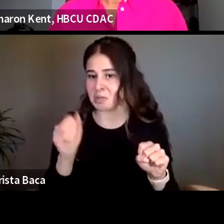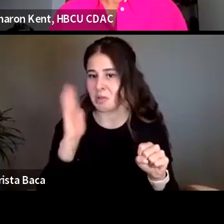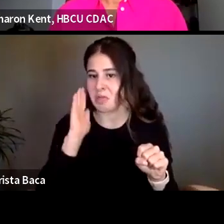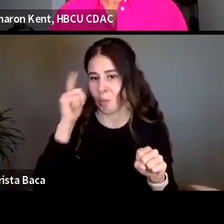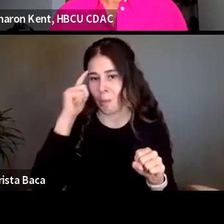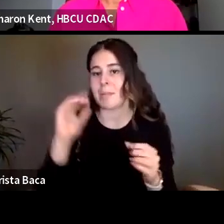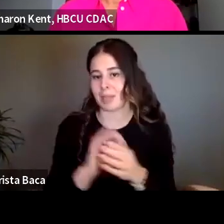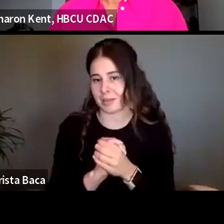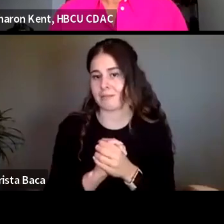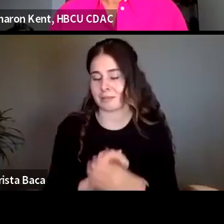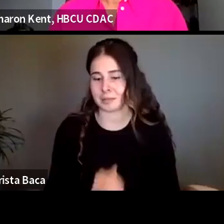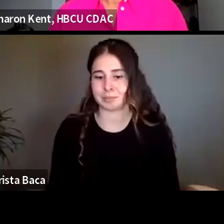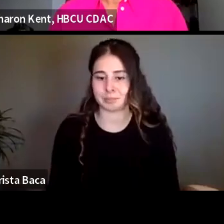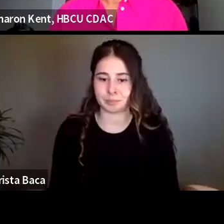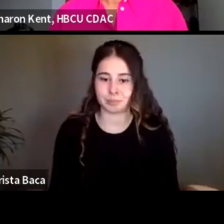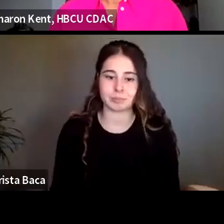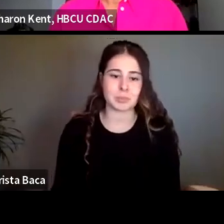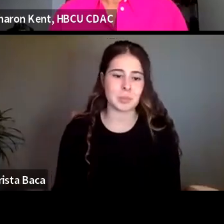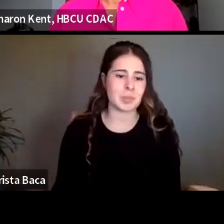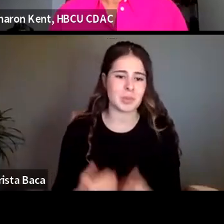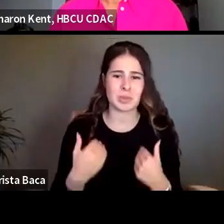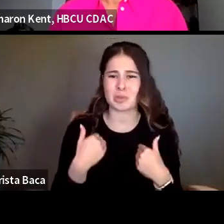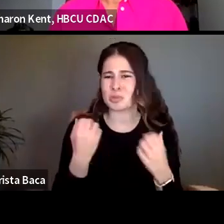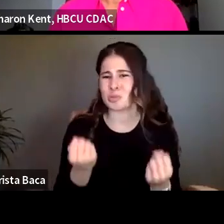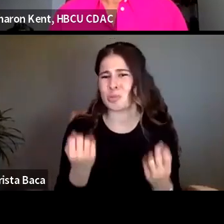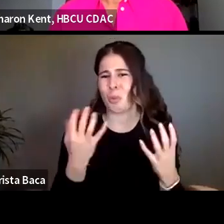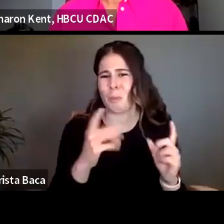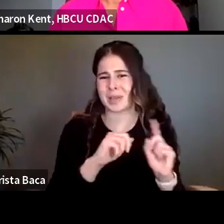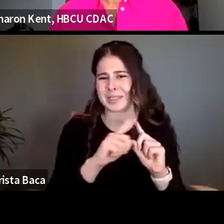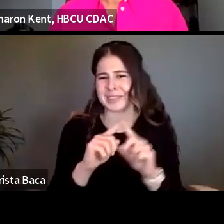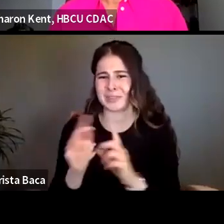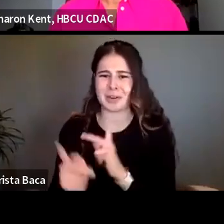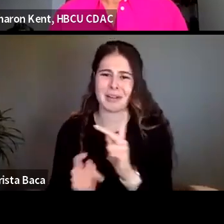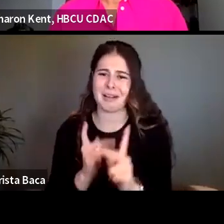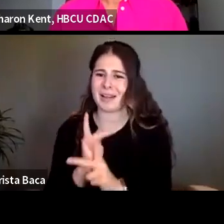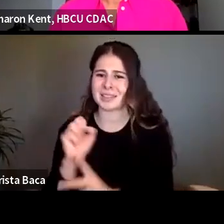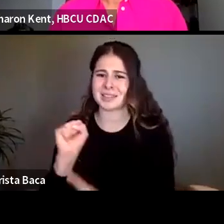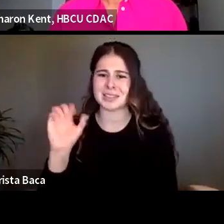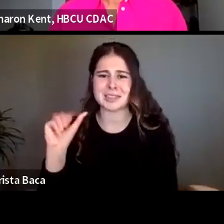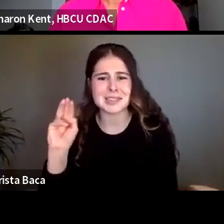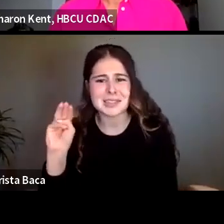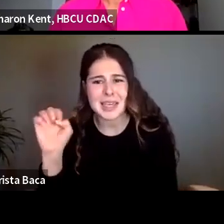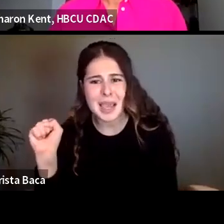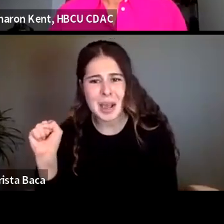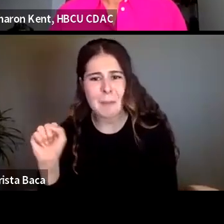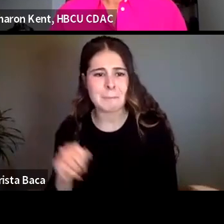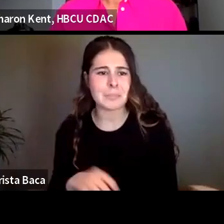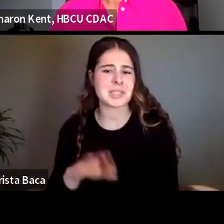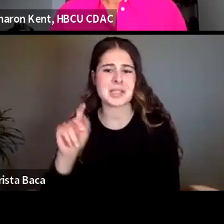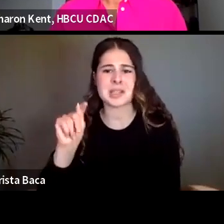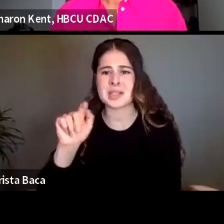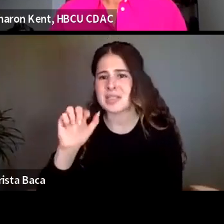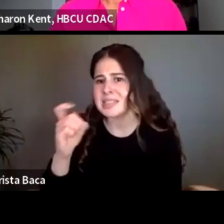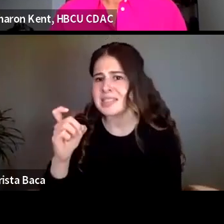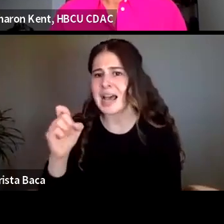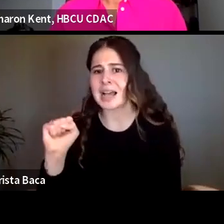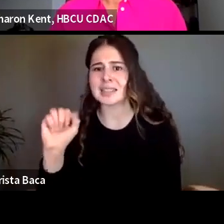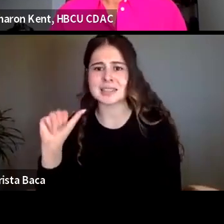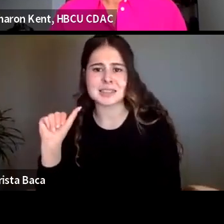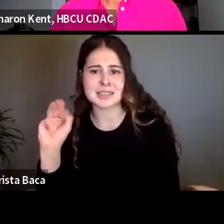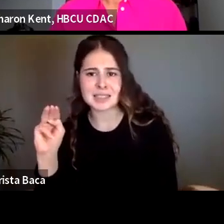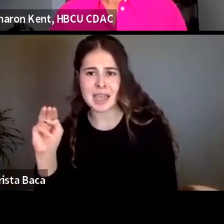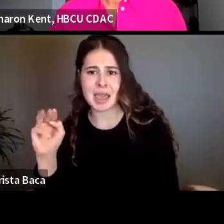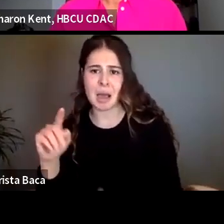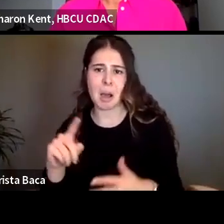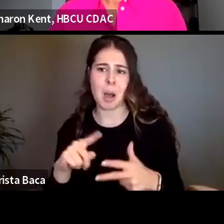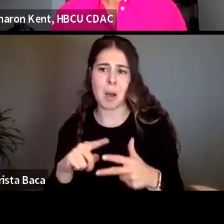there, right? The tax return scam, the grandparent scam, and scammers are always reinventing the newest scam. So